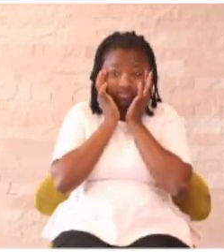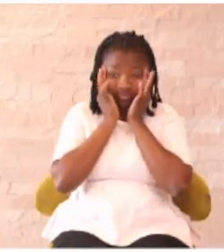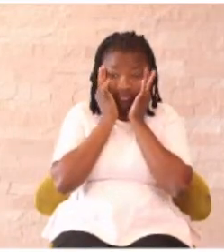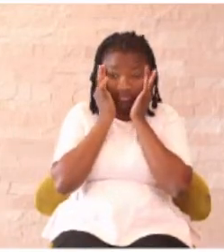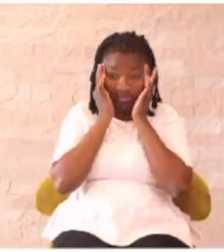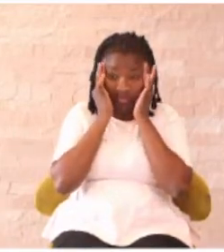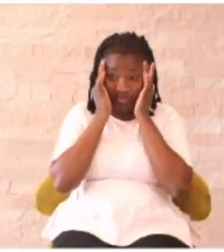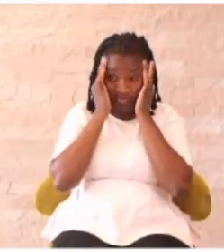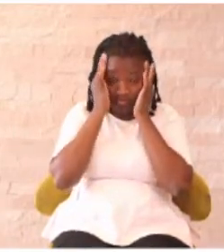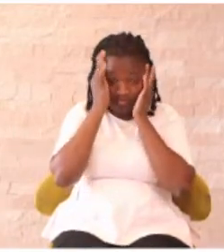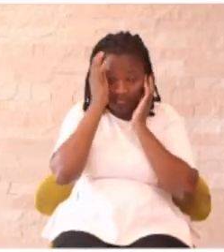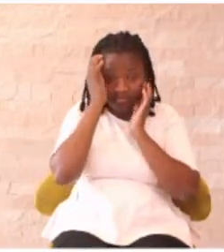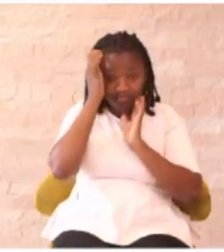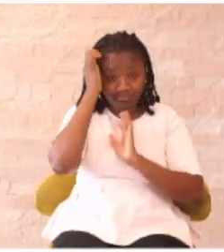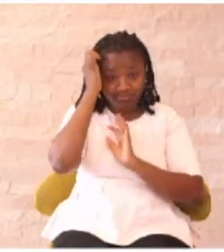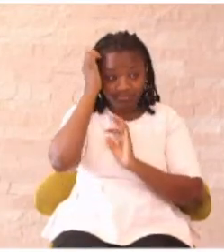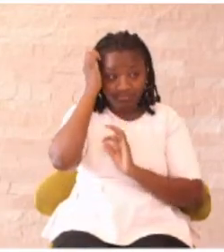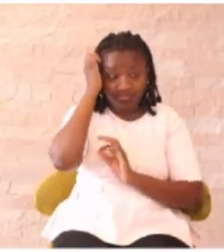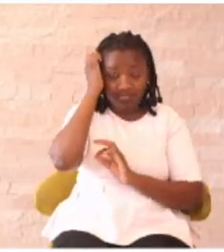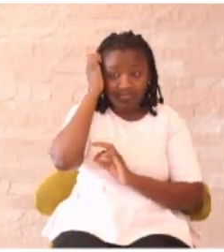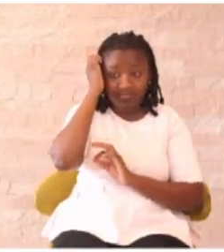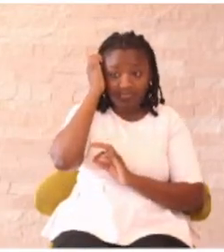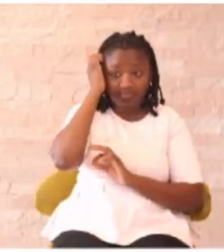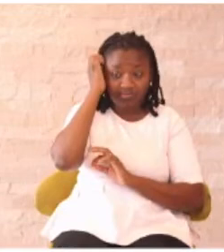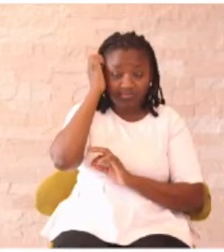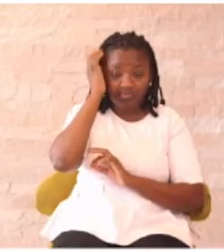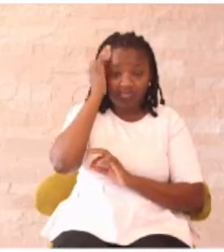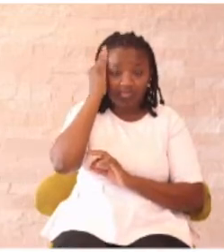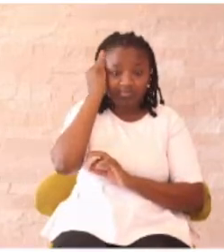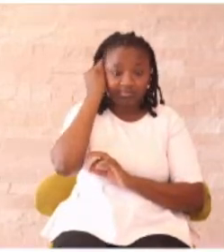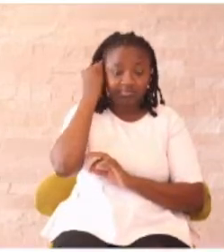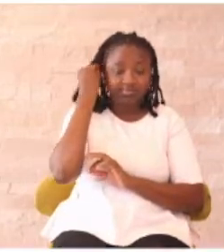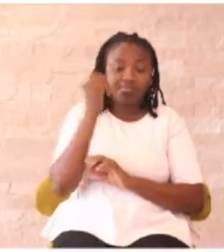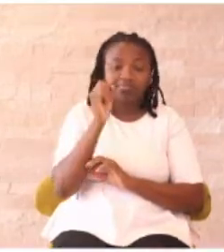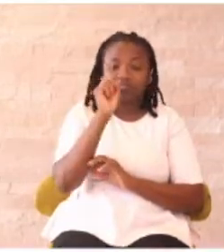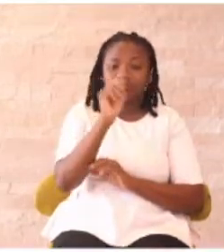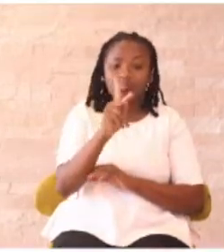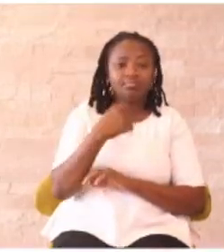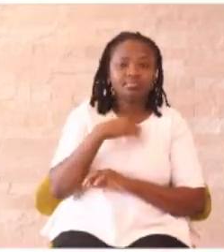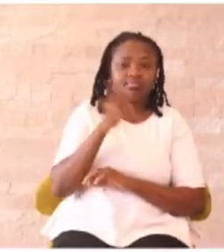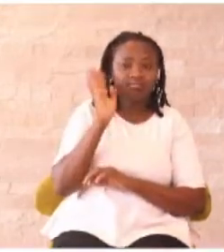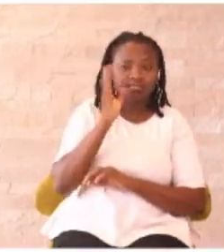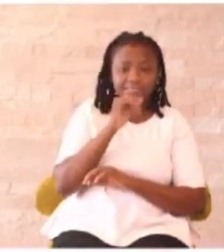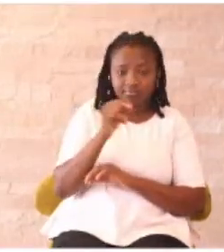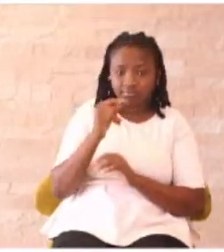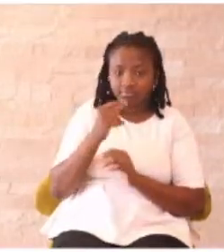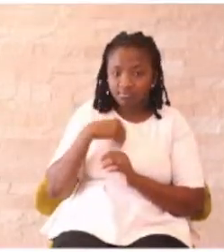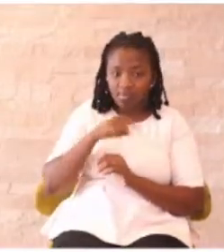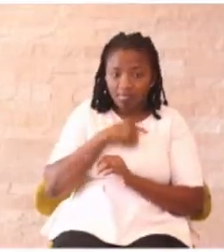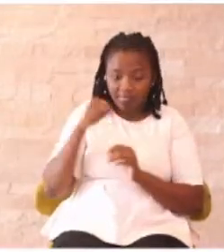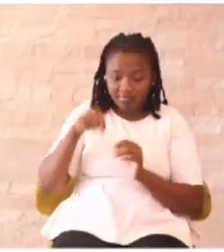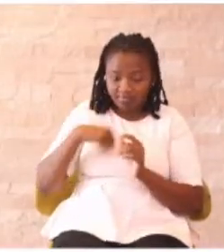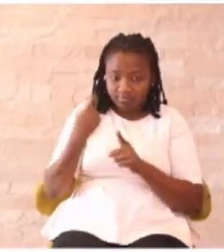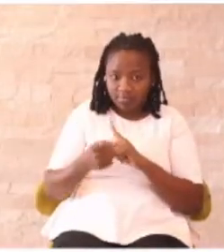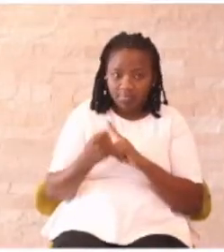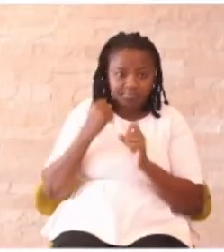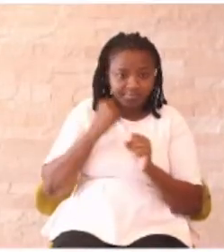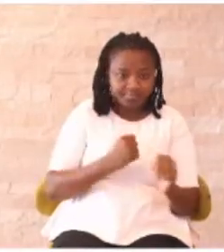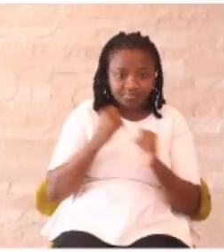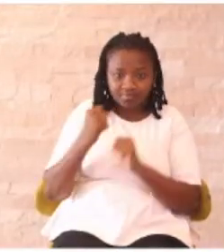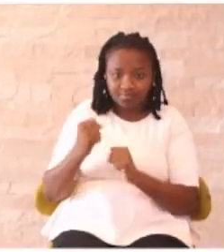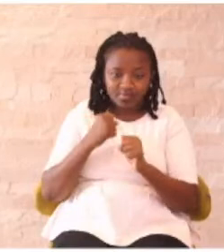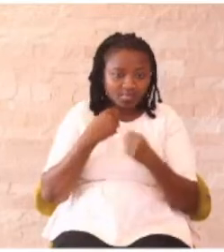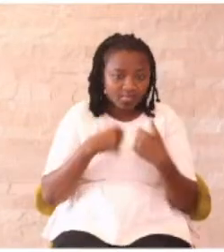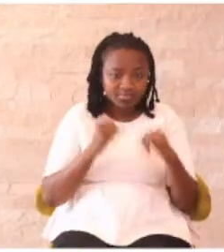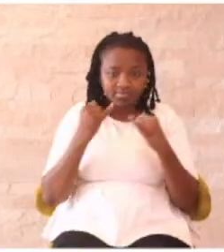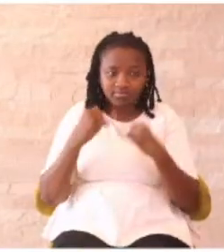The microphone, yes. So, as you have heard, we have had an interesting year building on the the